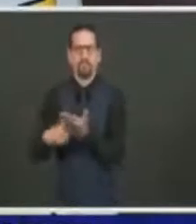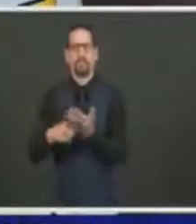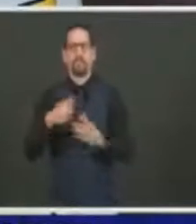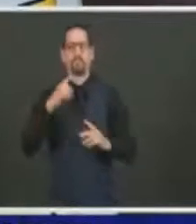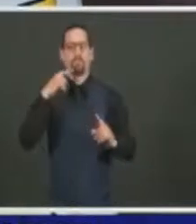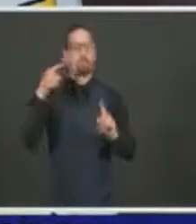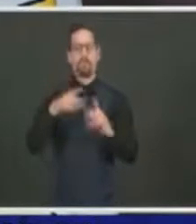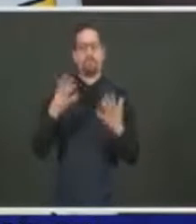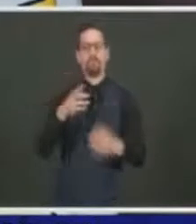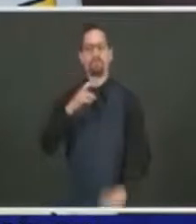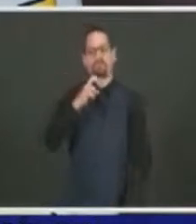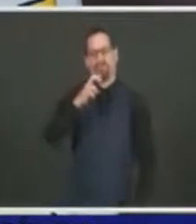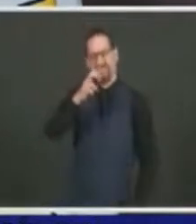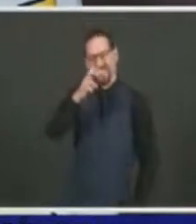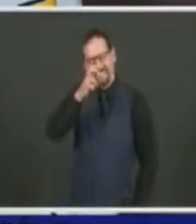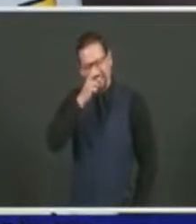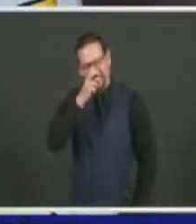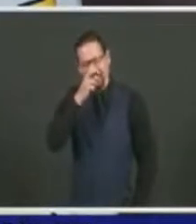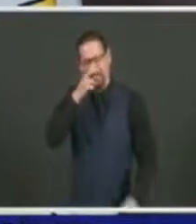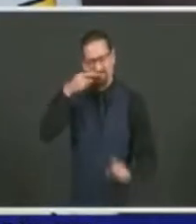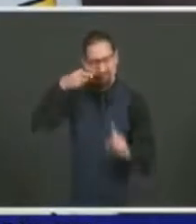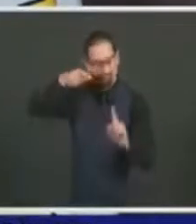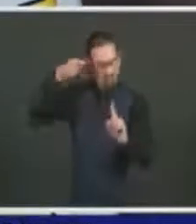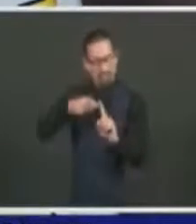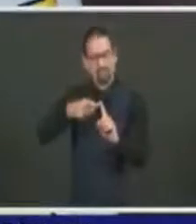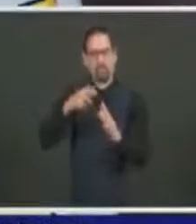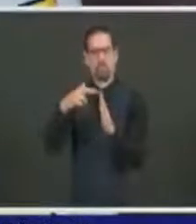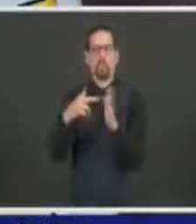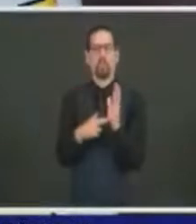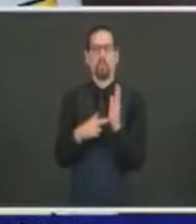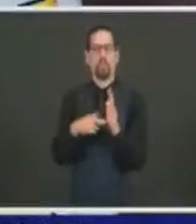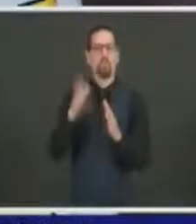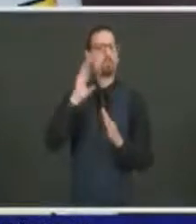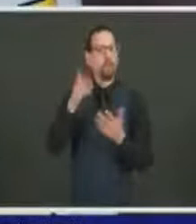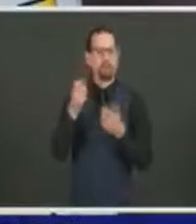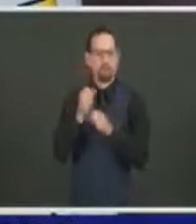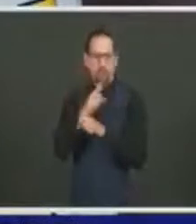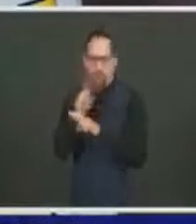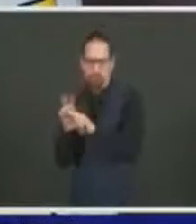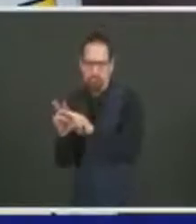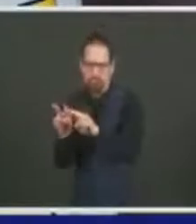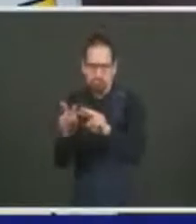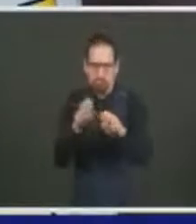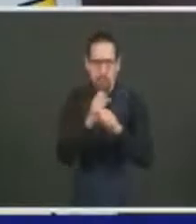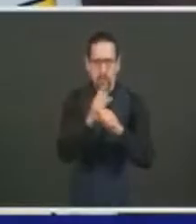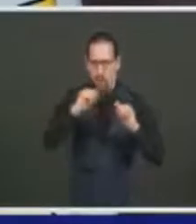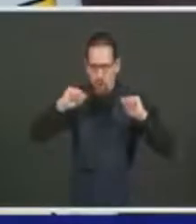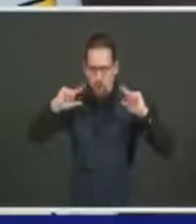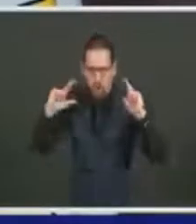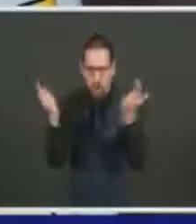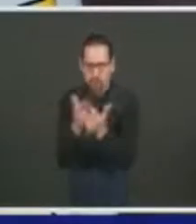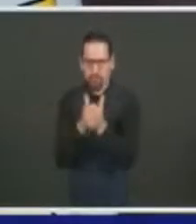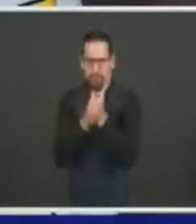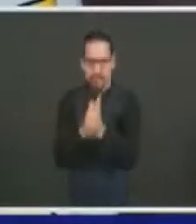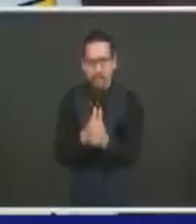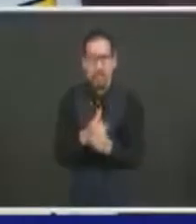250. And number 2, helping them. If you need us to help you distribute masks, we'll do it. If you need us to help get your hands on masks,